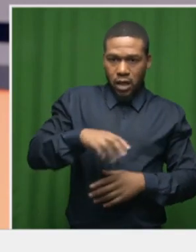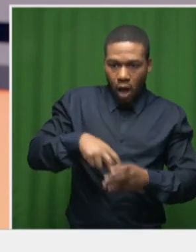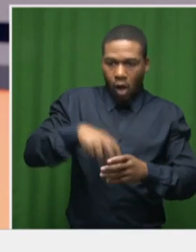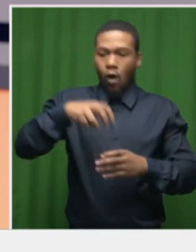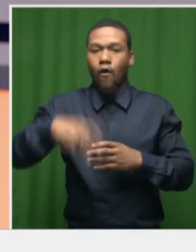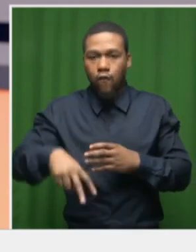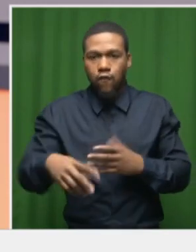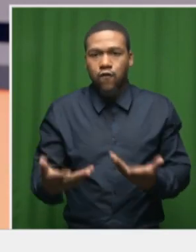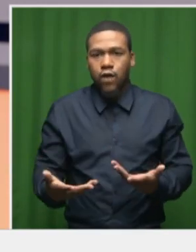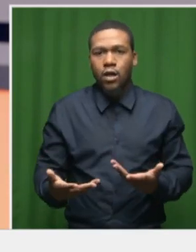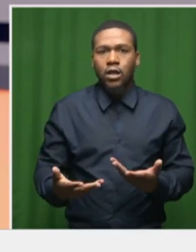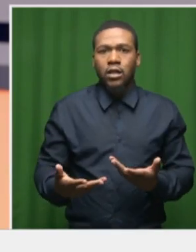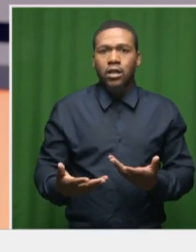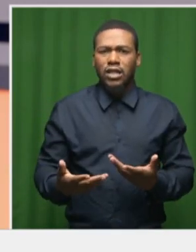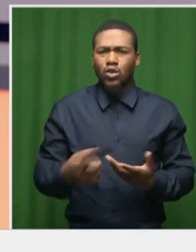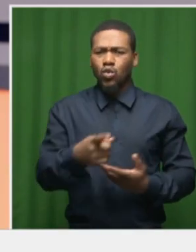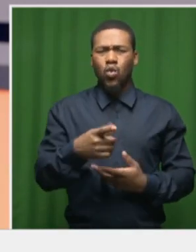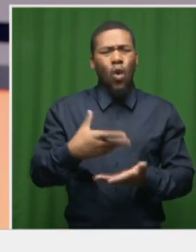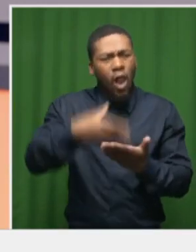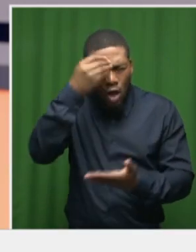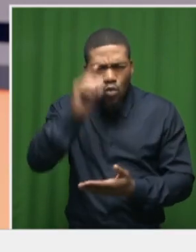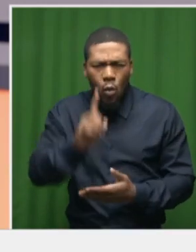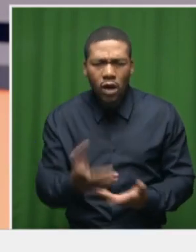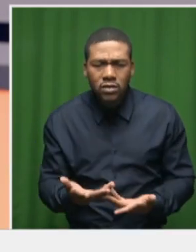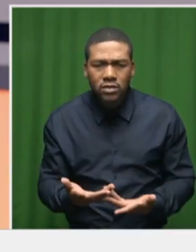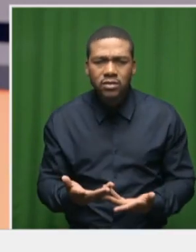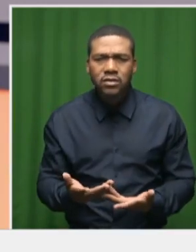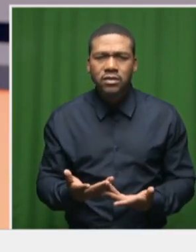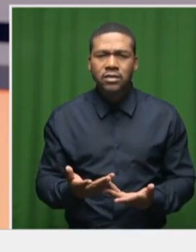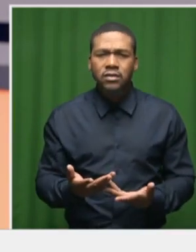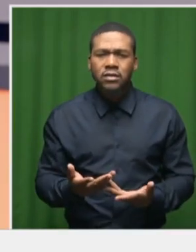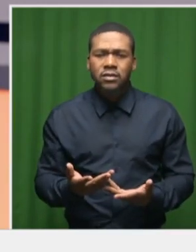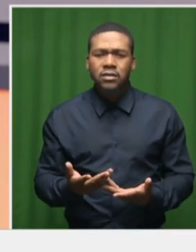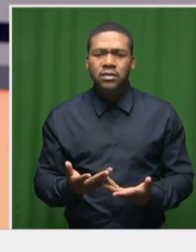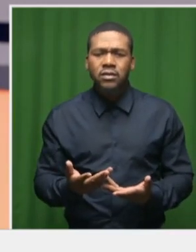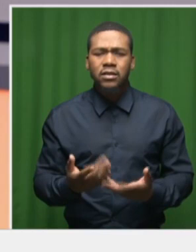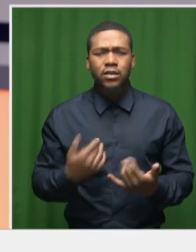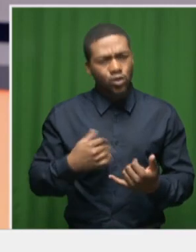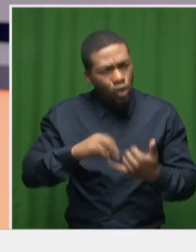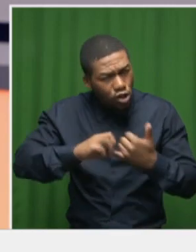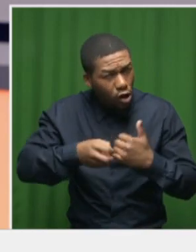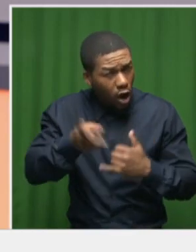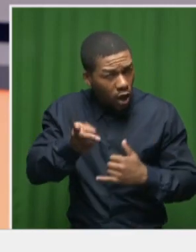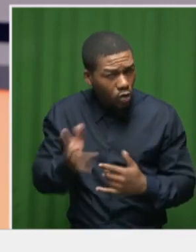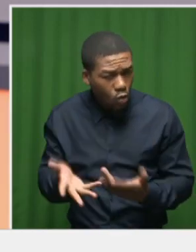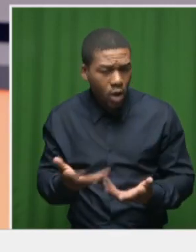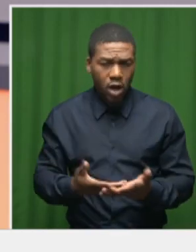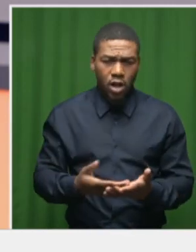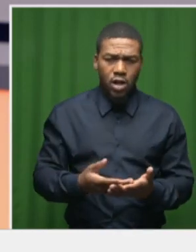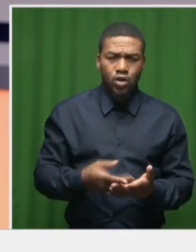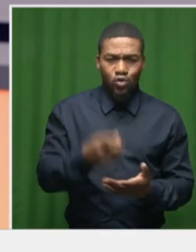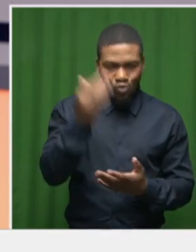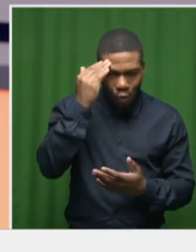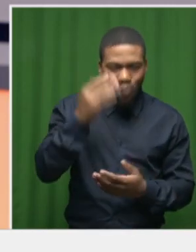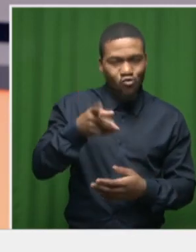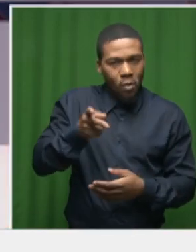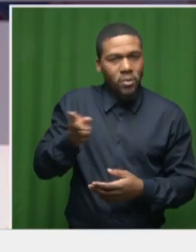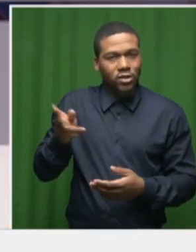did it teach you about yourself, and is it something that you're going to explore going forward again, to say, I can try this again, as you said, repetition?